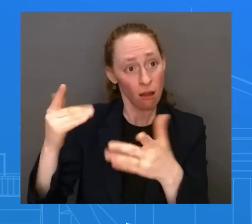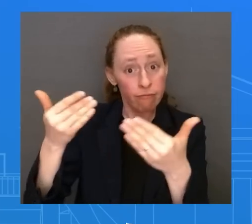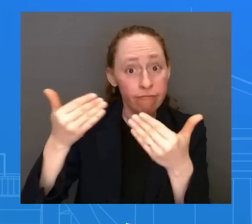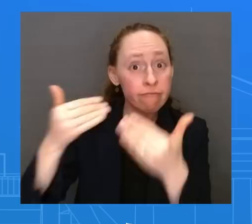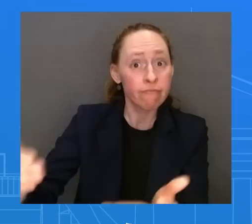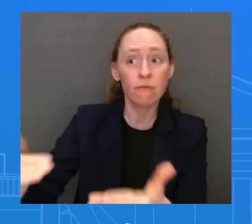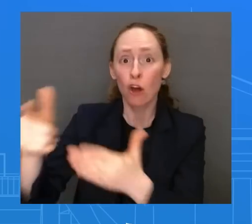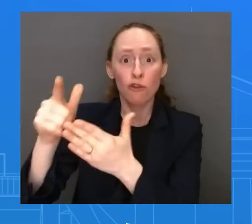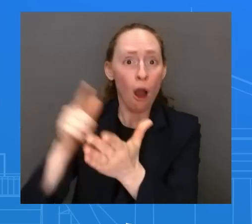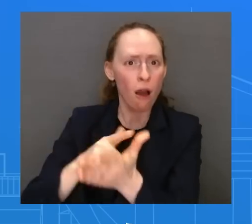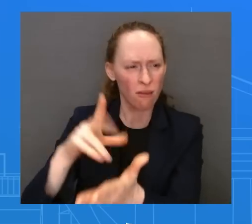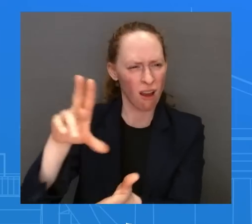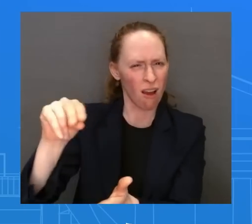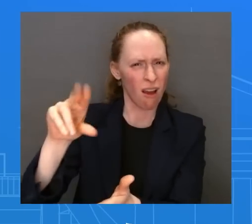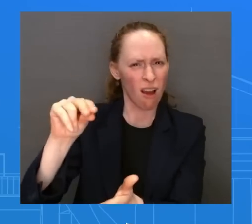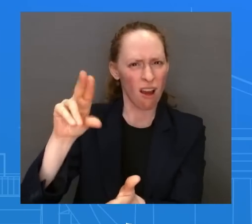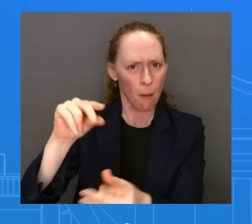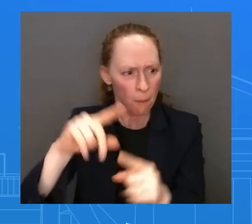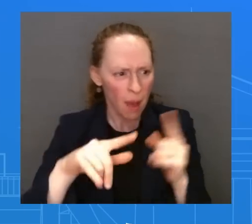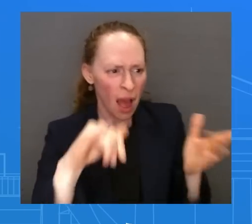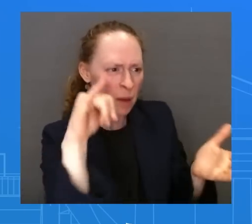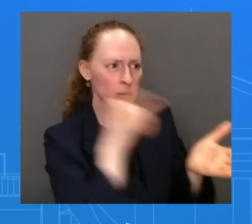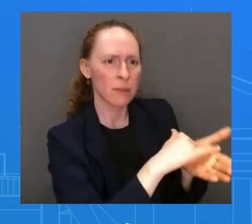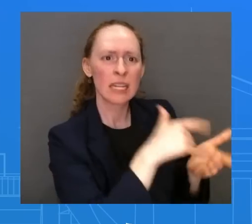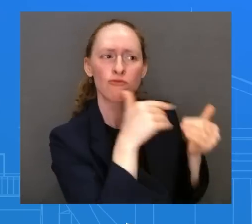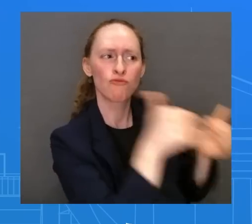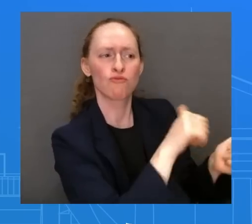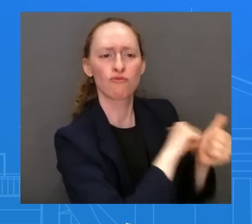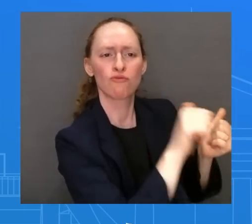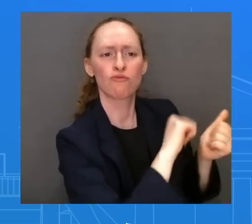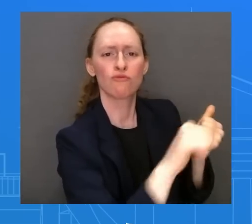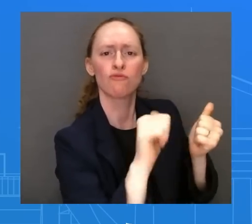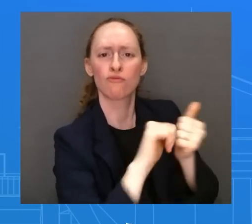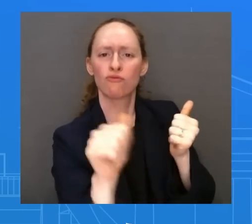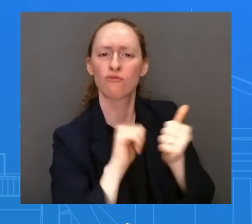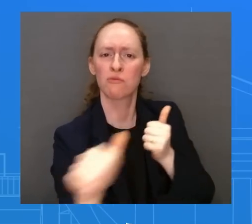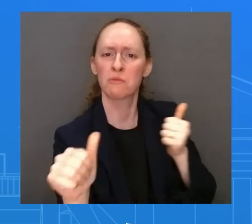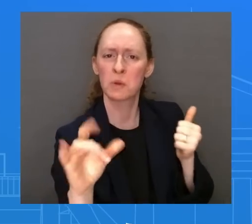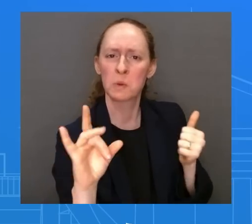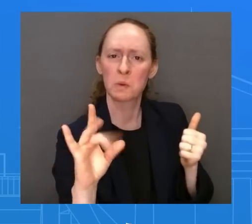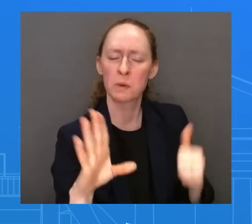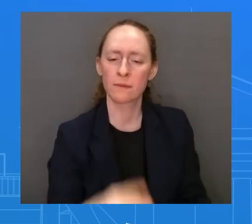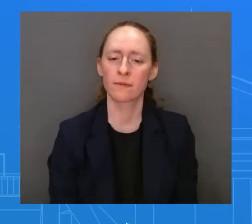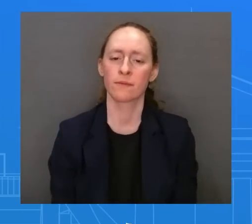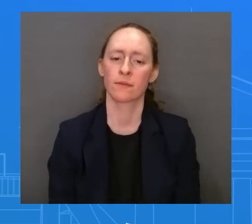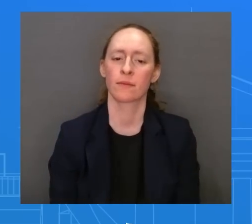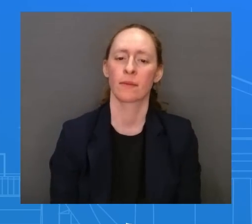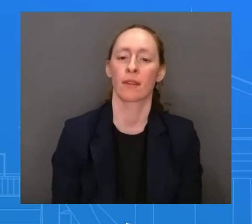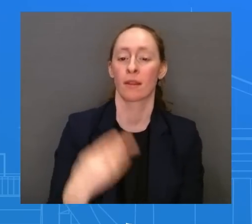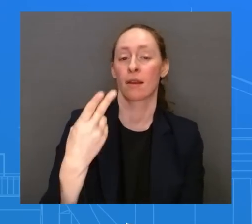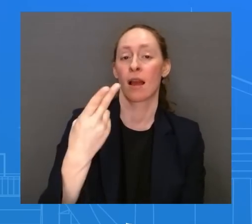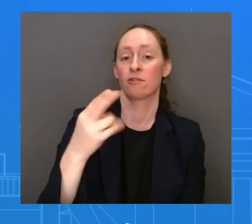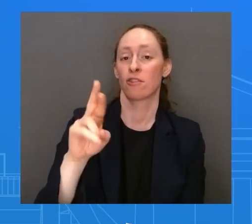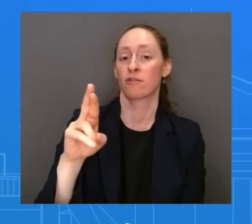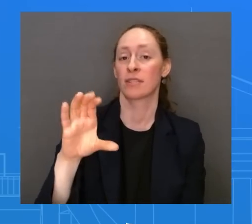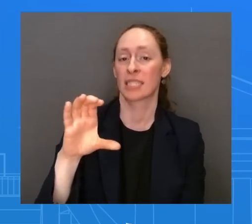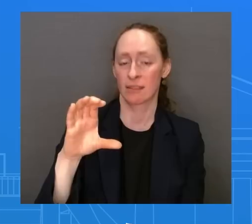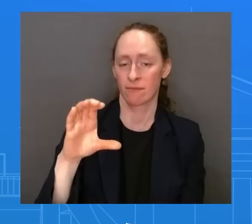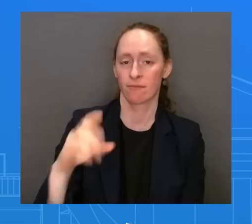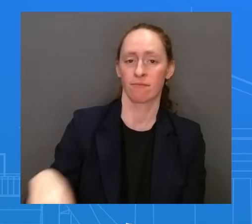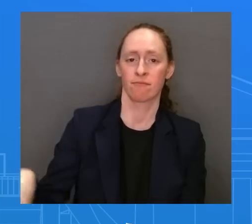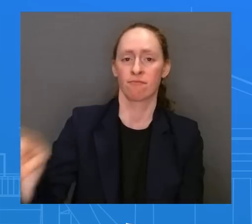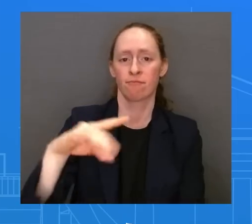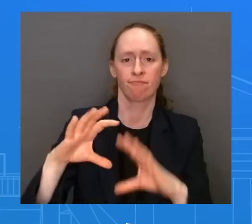Campaign more than 50 percent of transgender youth in the U.S which is estimated to be more than 150 000 kids